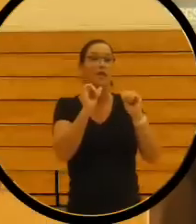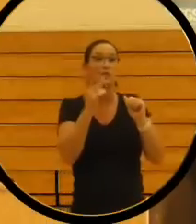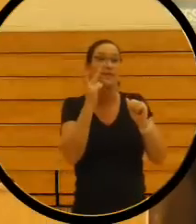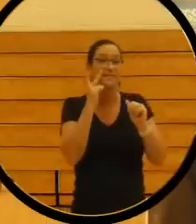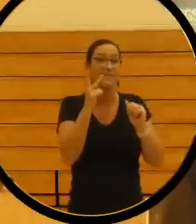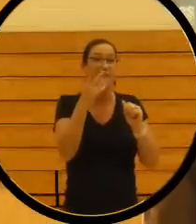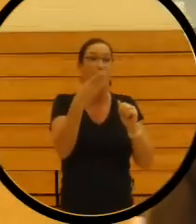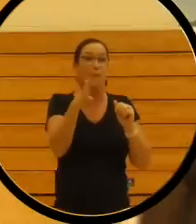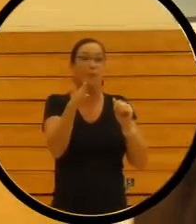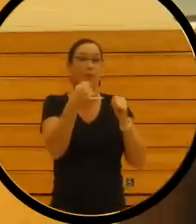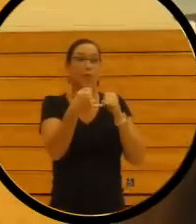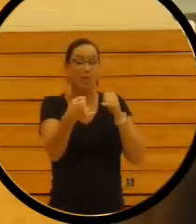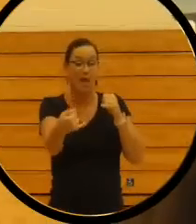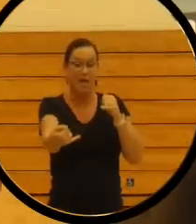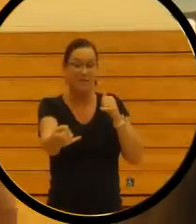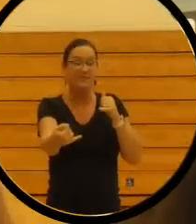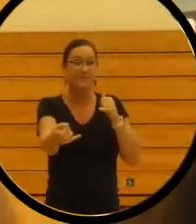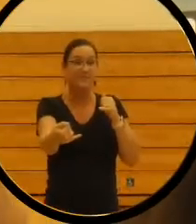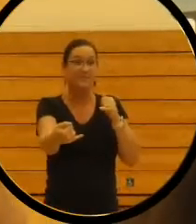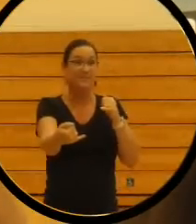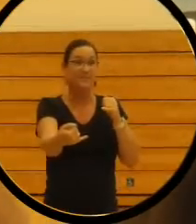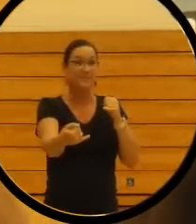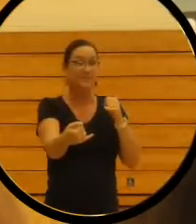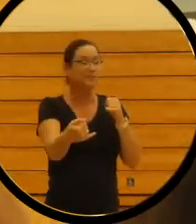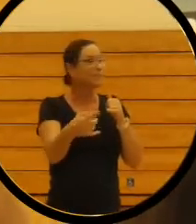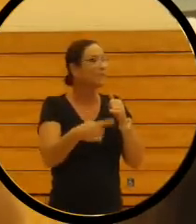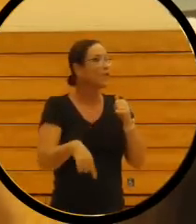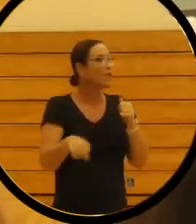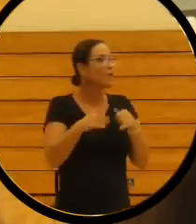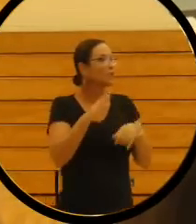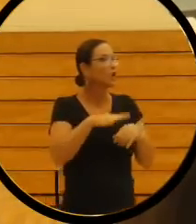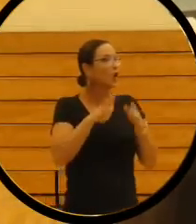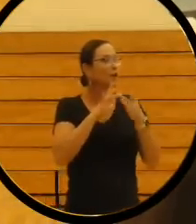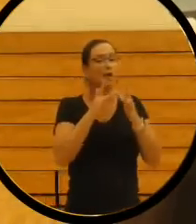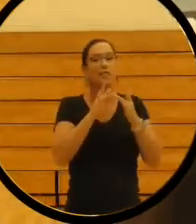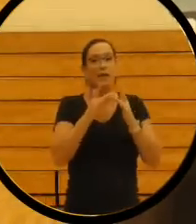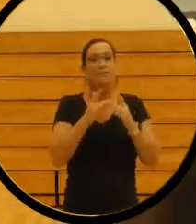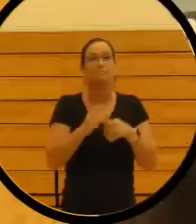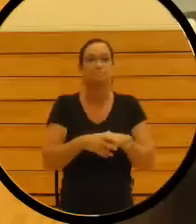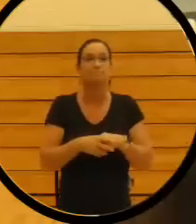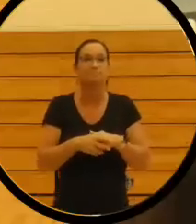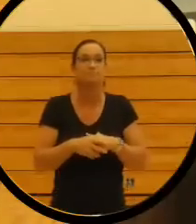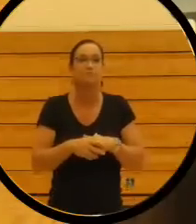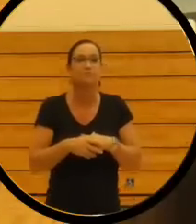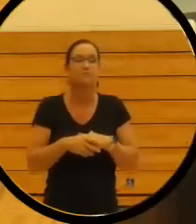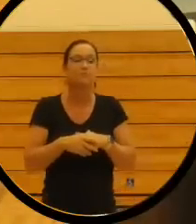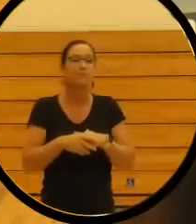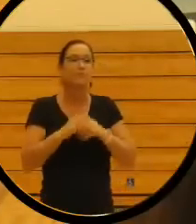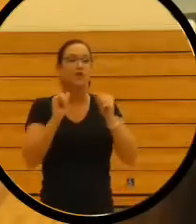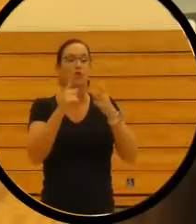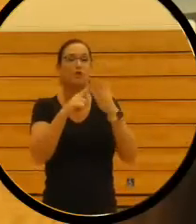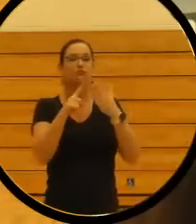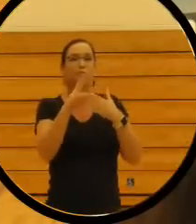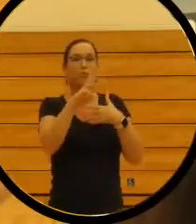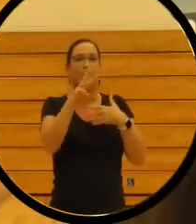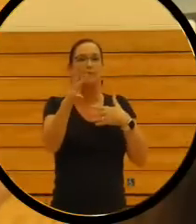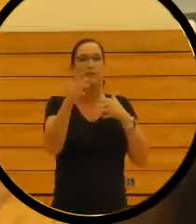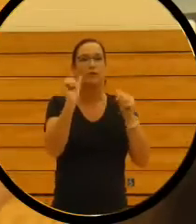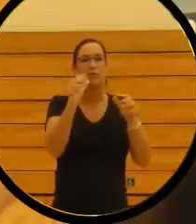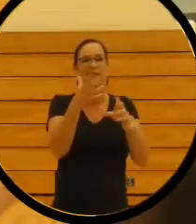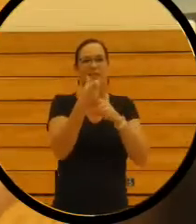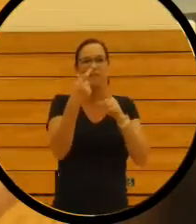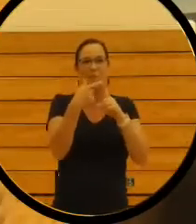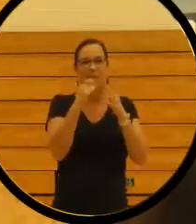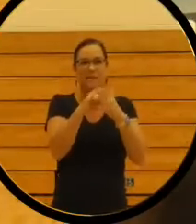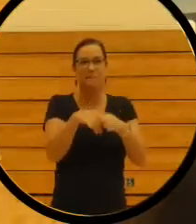blue lines, the steepest descent lines. Those are online. We have a publication. You look on our website, you can get it